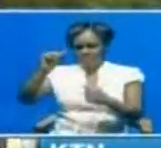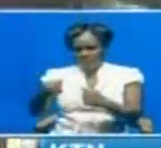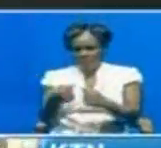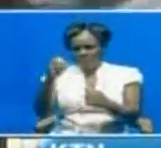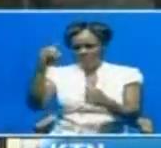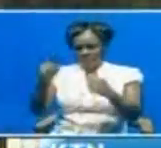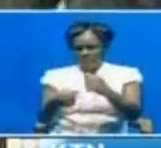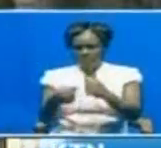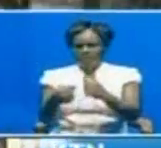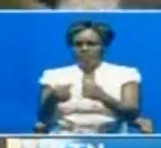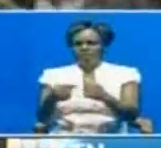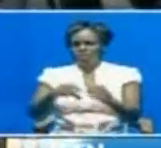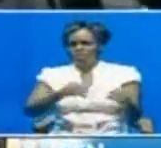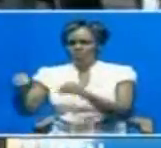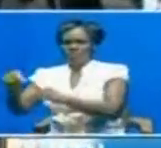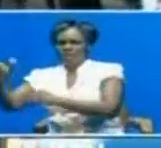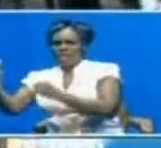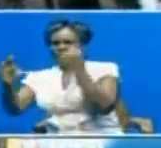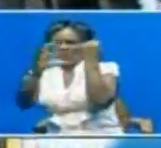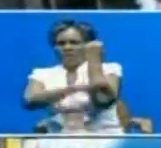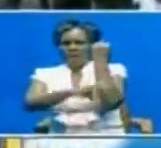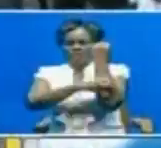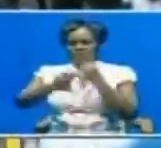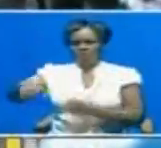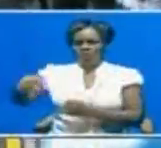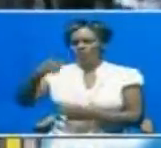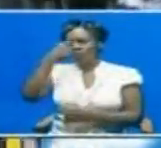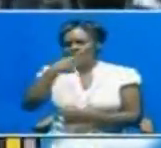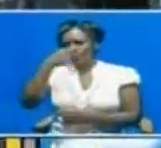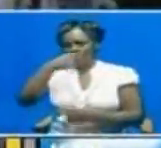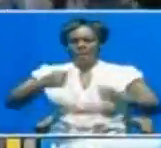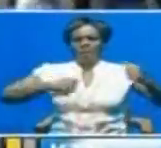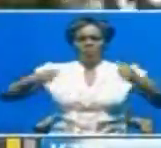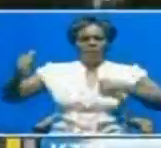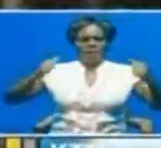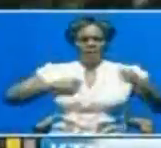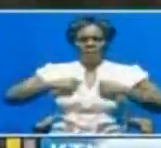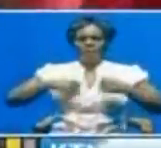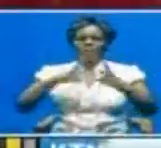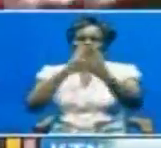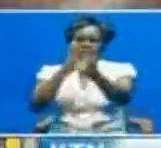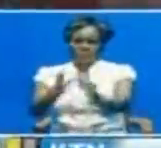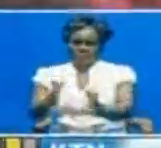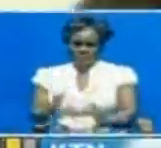have streamed into the Democratic Republic of Congo, Tanzania, and Rwanda. Sharon Mumanyi, KTN.